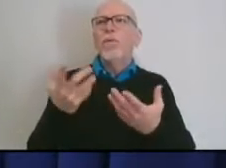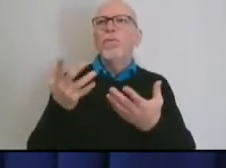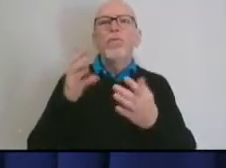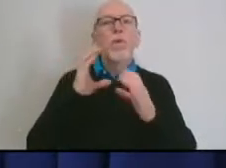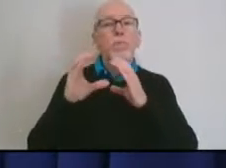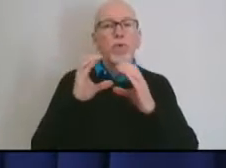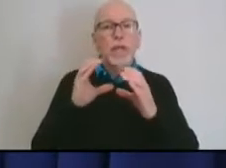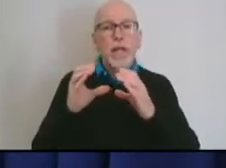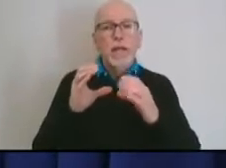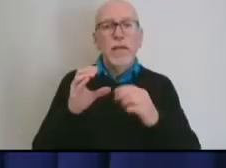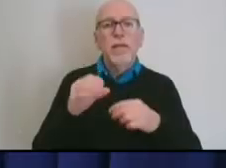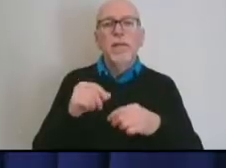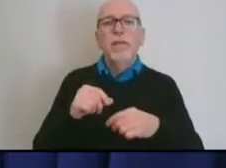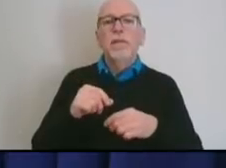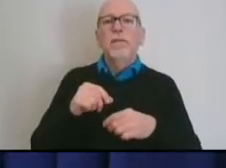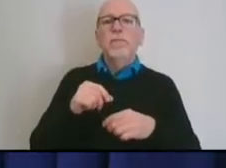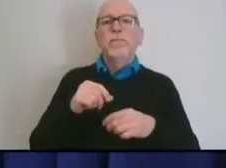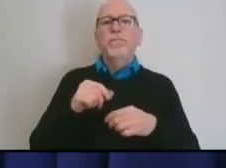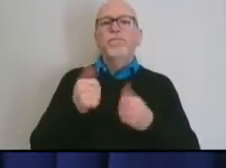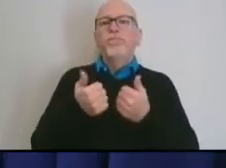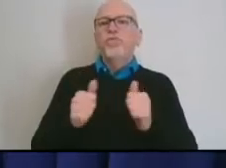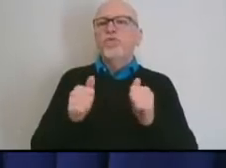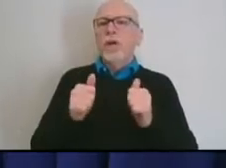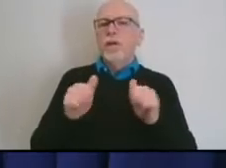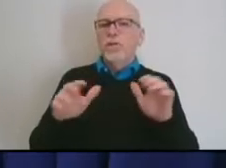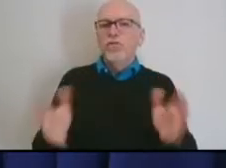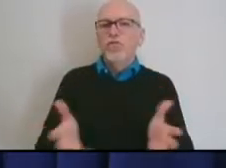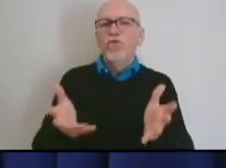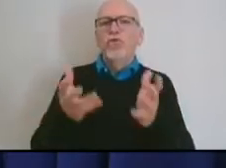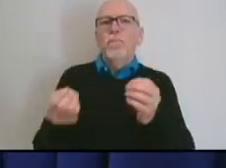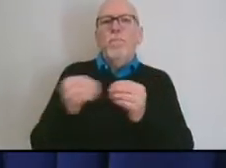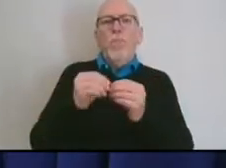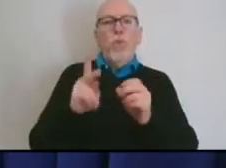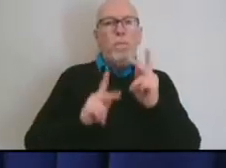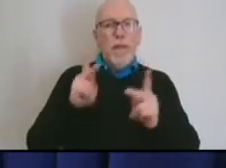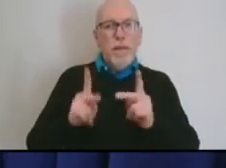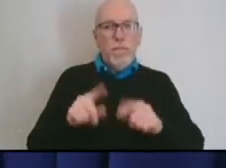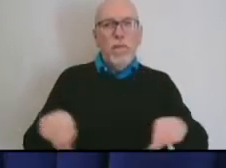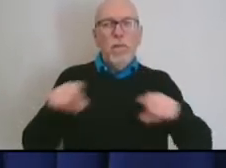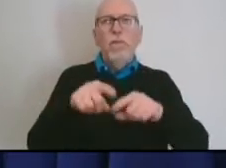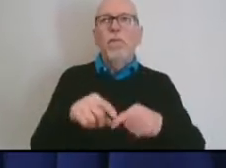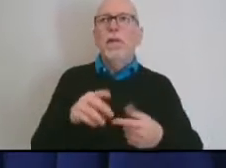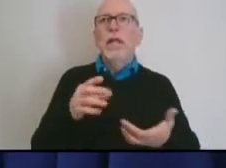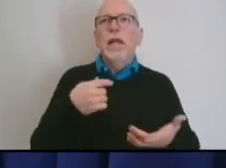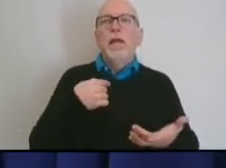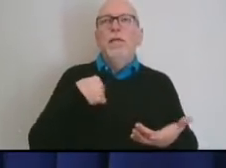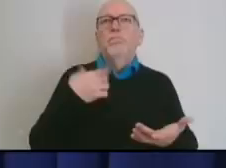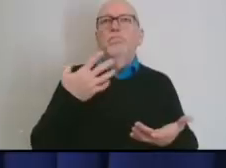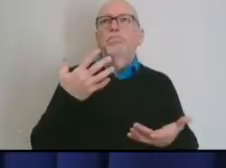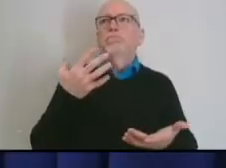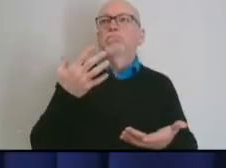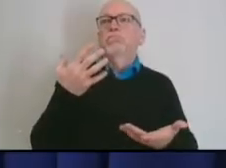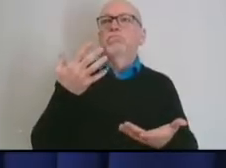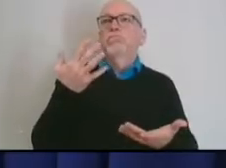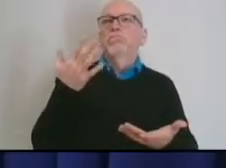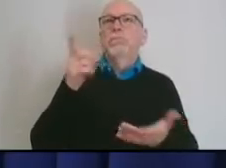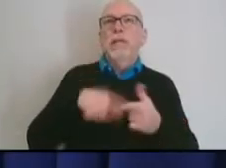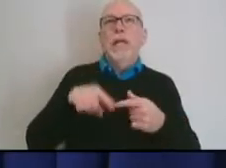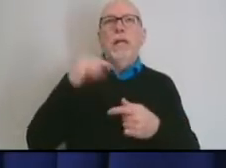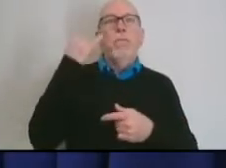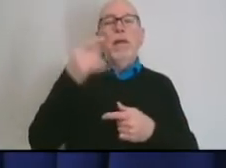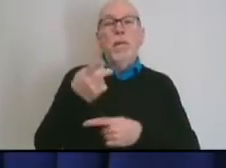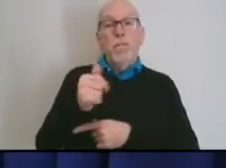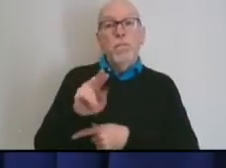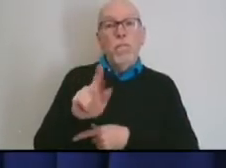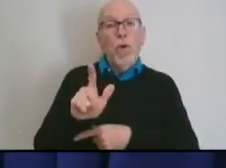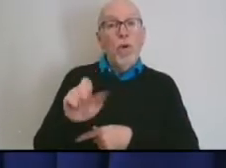communicating and trying to encourage more people. And I don't know of anything more compelling than Paul's message